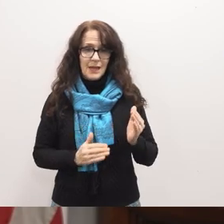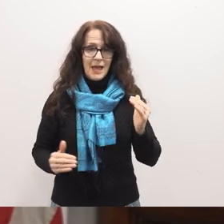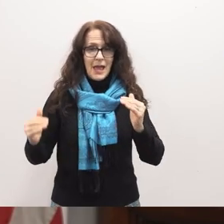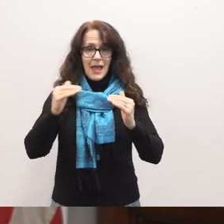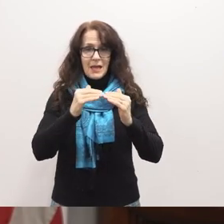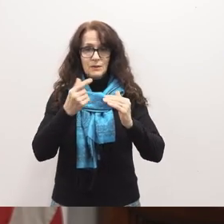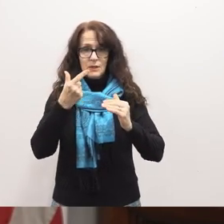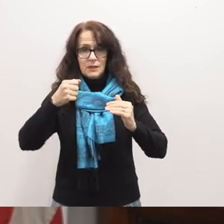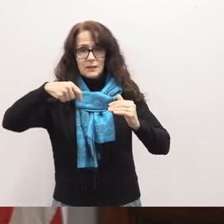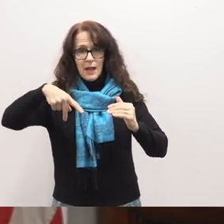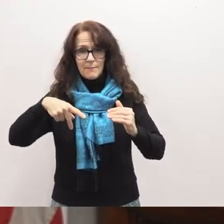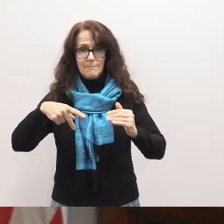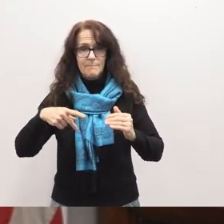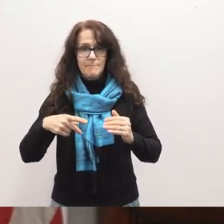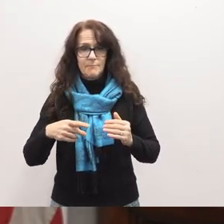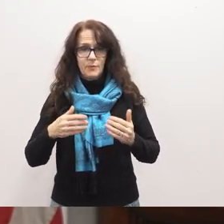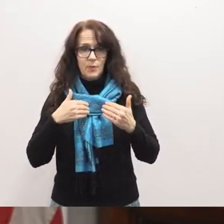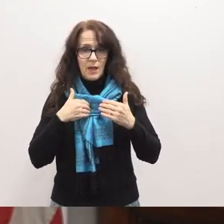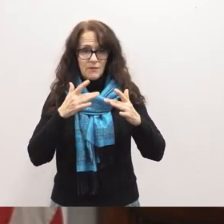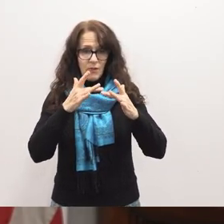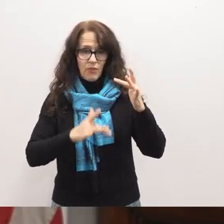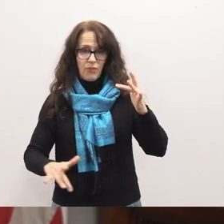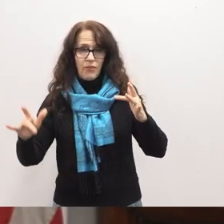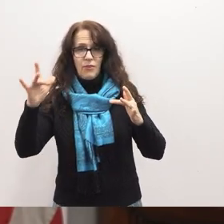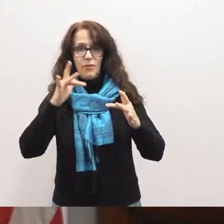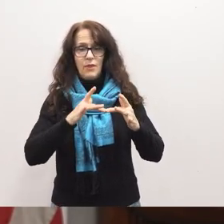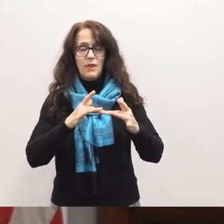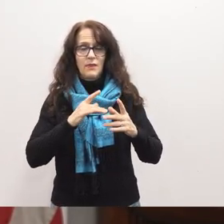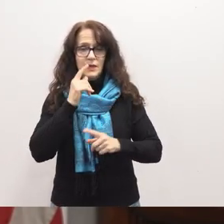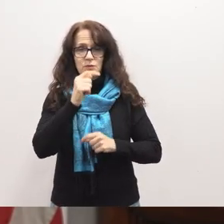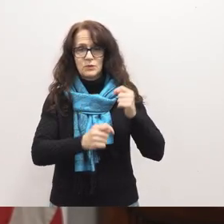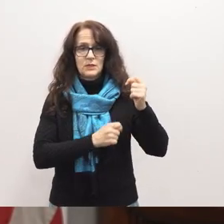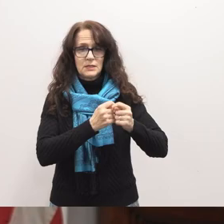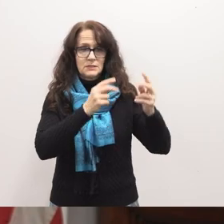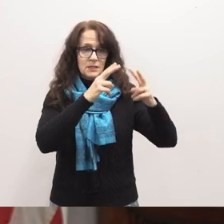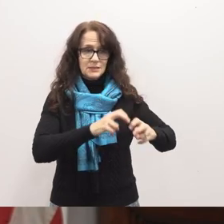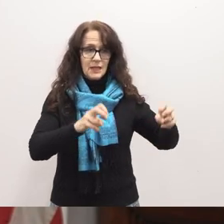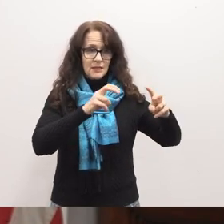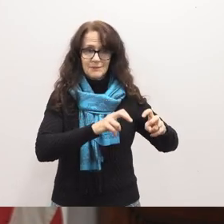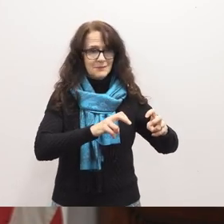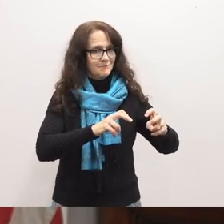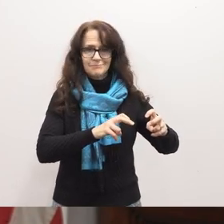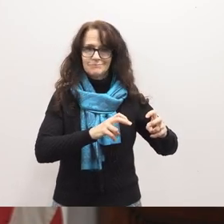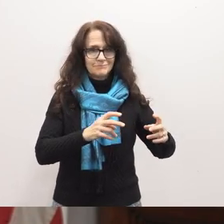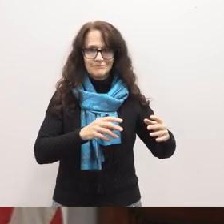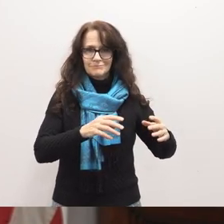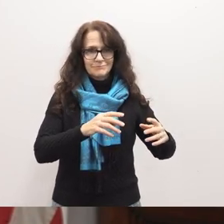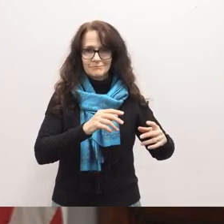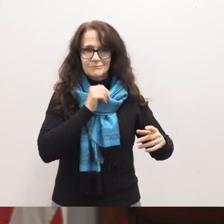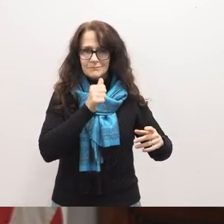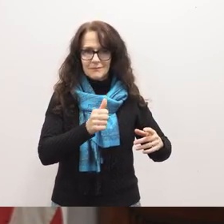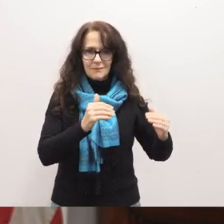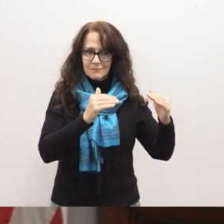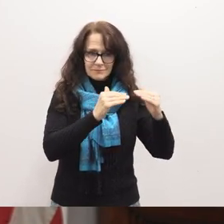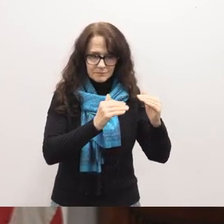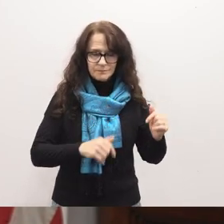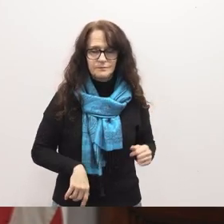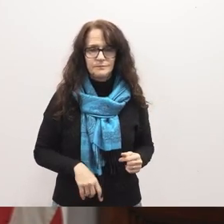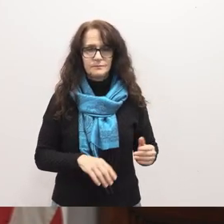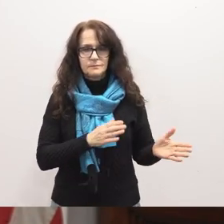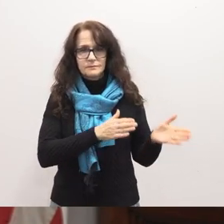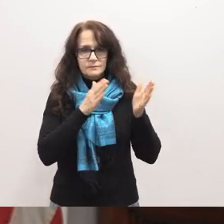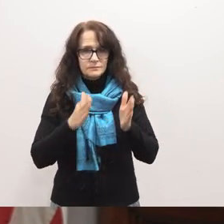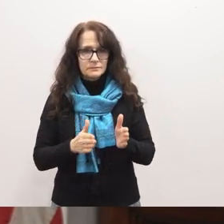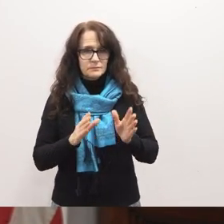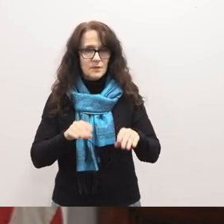gaps that we have. One, by the traditional assessments themselves, but two, in terms